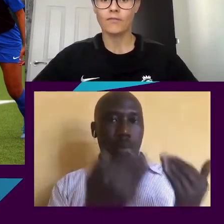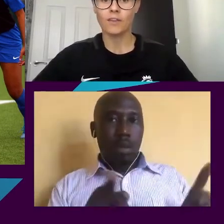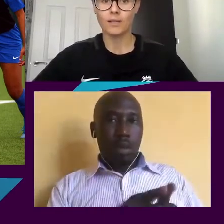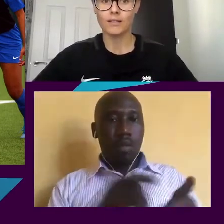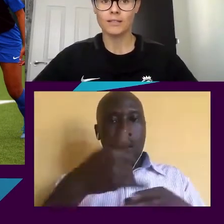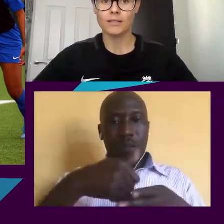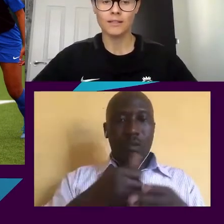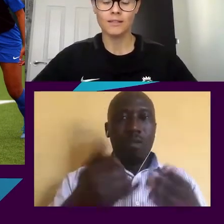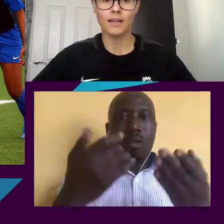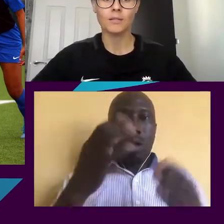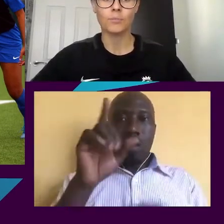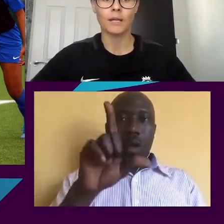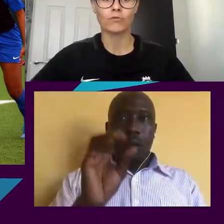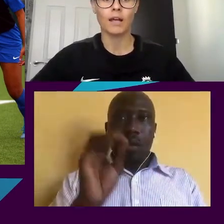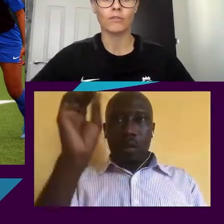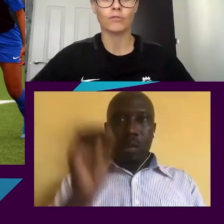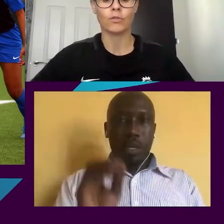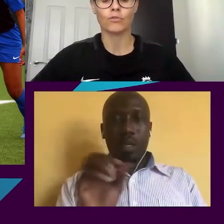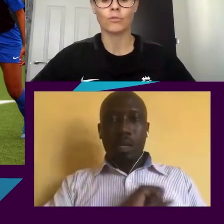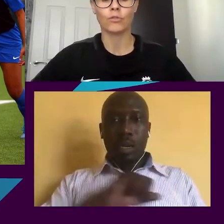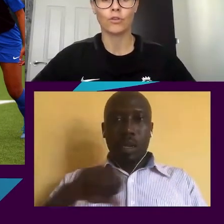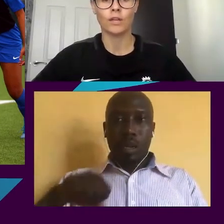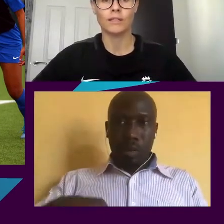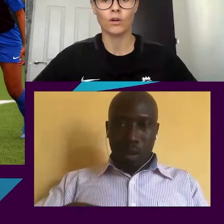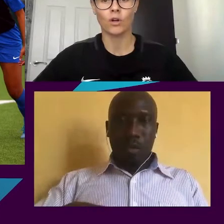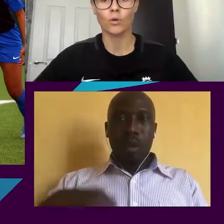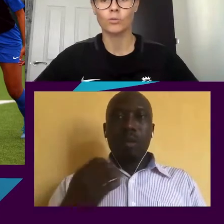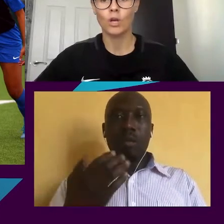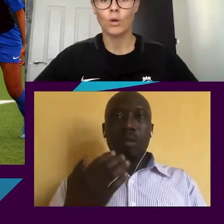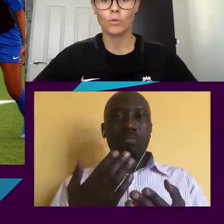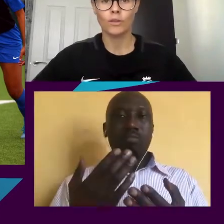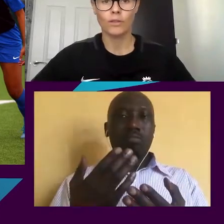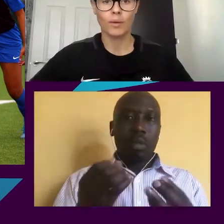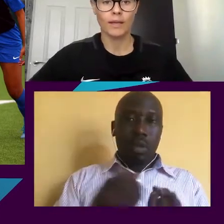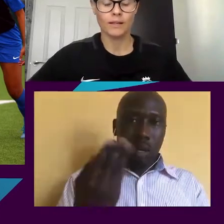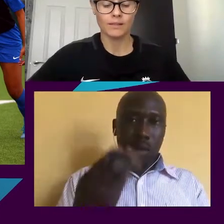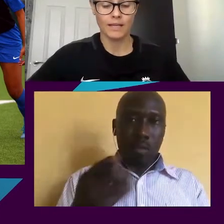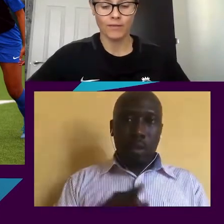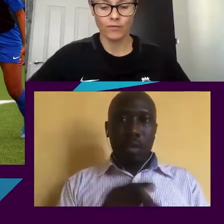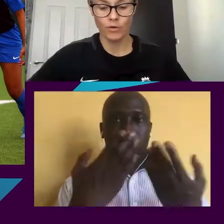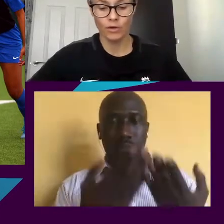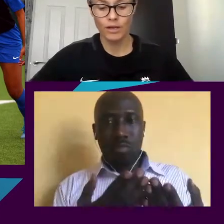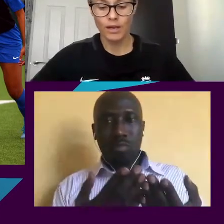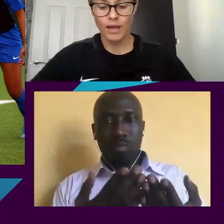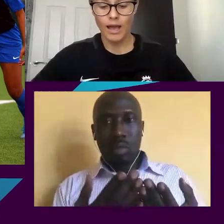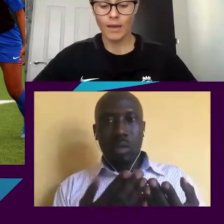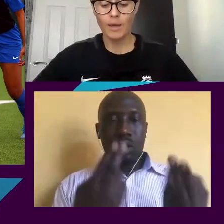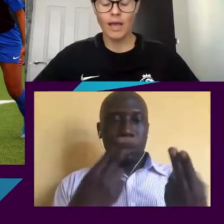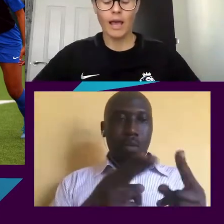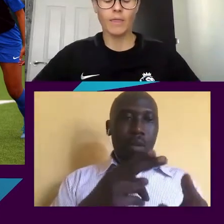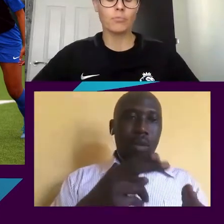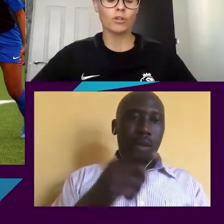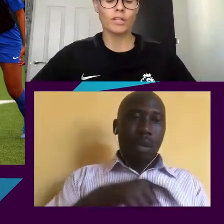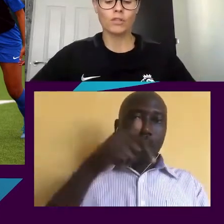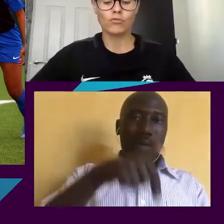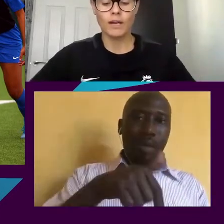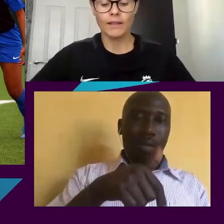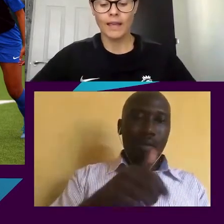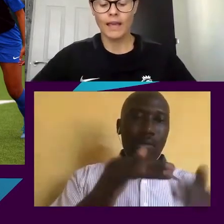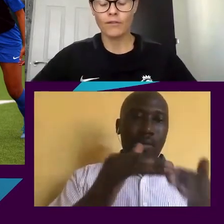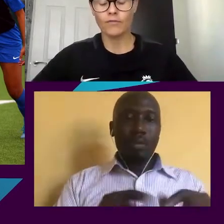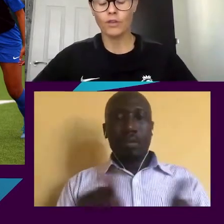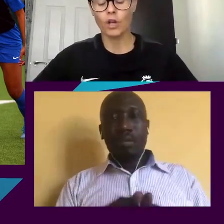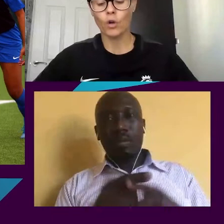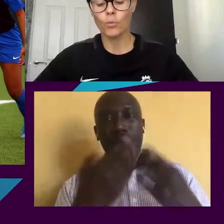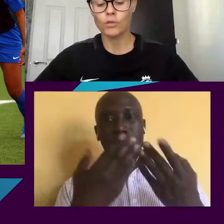100% female attendance, and it's been run through 37 clubs within the PLCF funding. And the project's